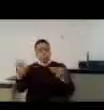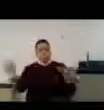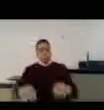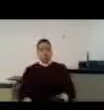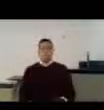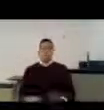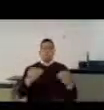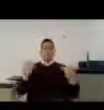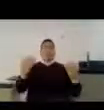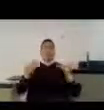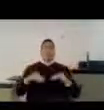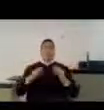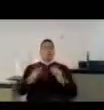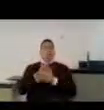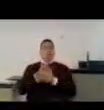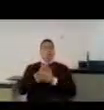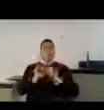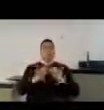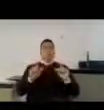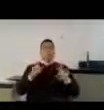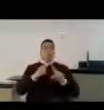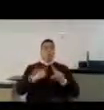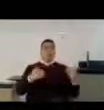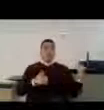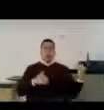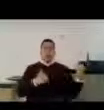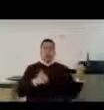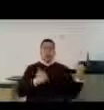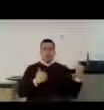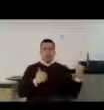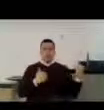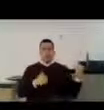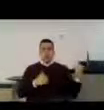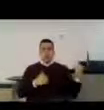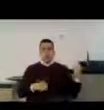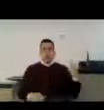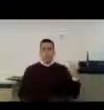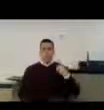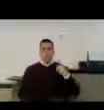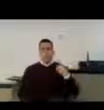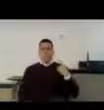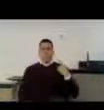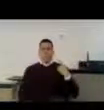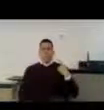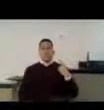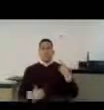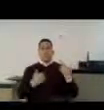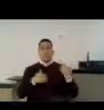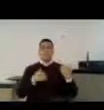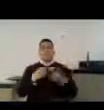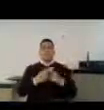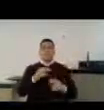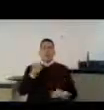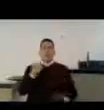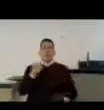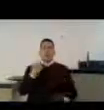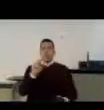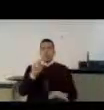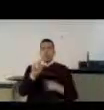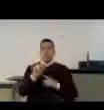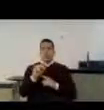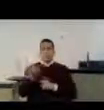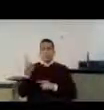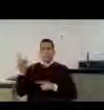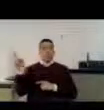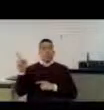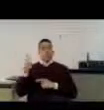created in Argentina by director Abel Goldfarb and written and produced by Gaston Gurali. It is